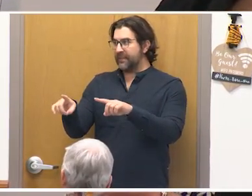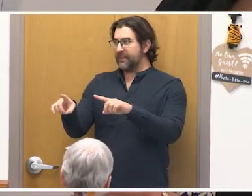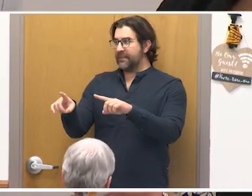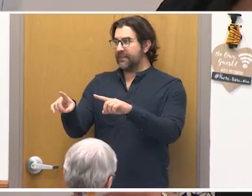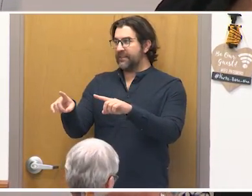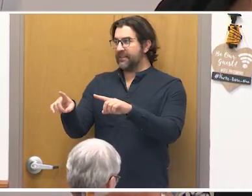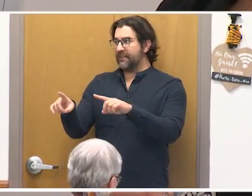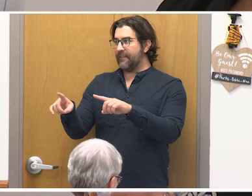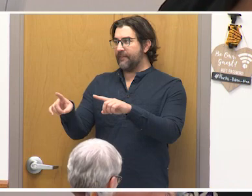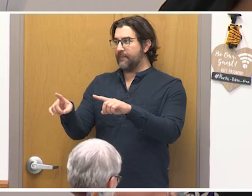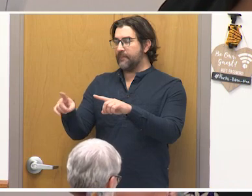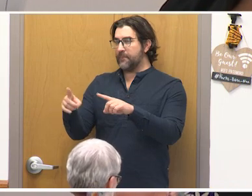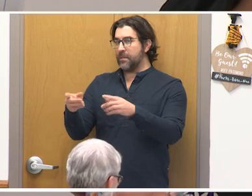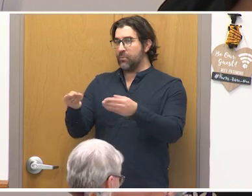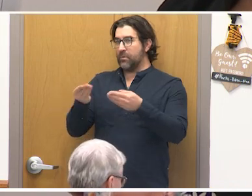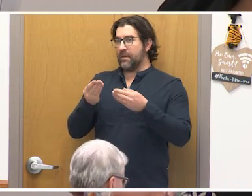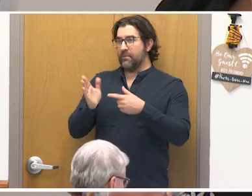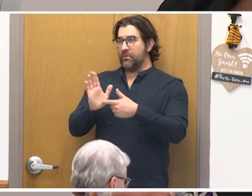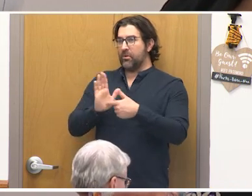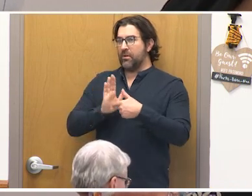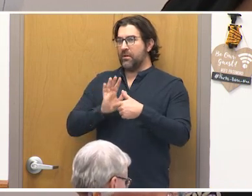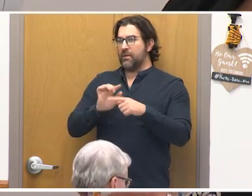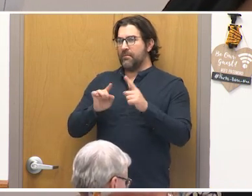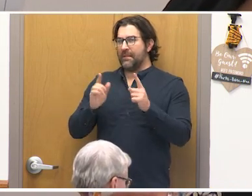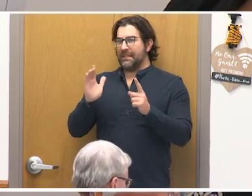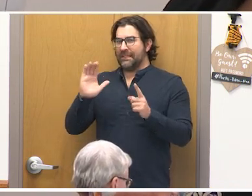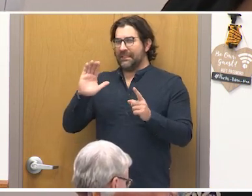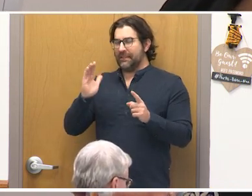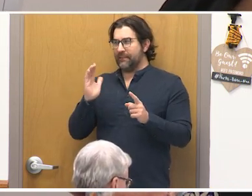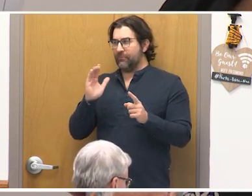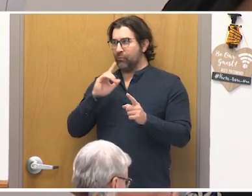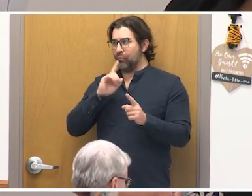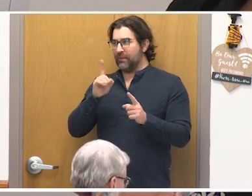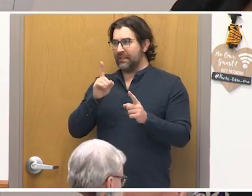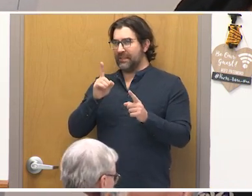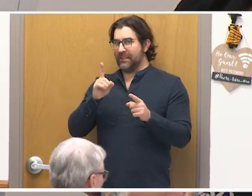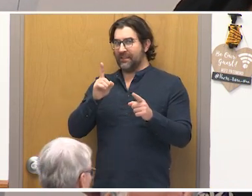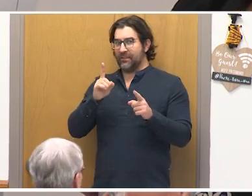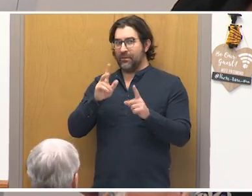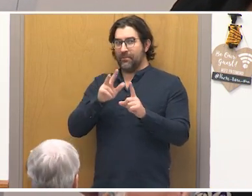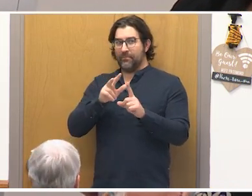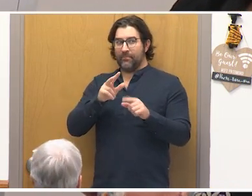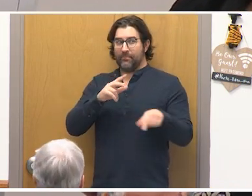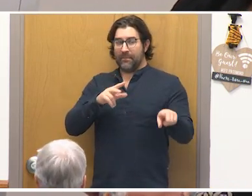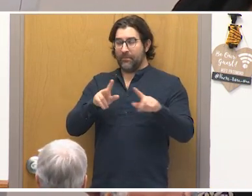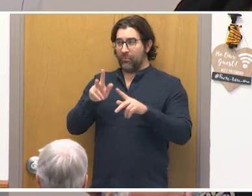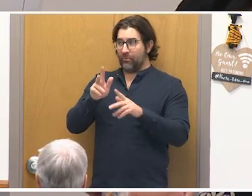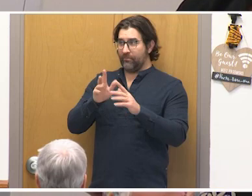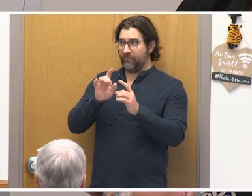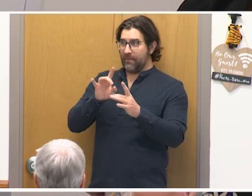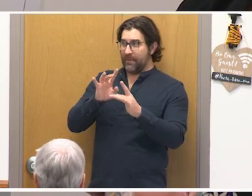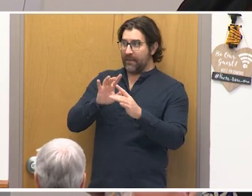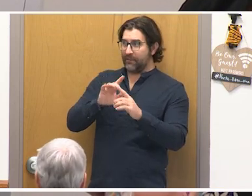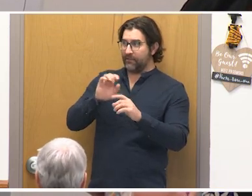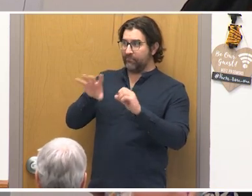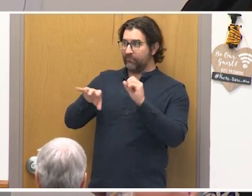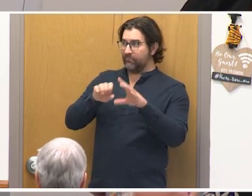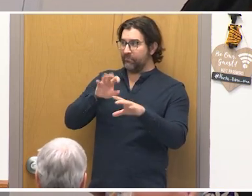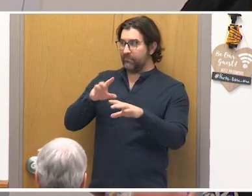to, you're giving us something to show us, but it doesn't sound like it's anything of what anybody asked for in this room, which is why we have so many